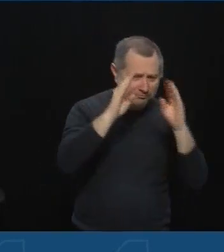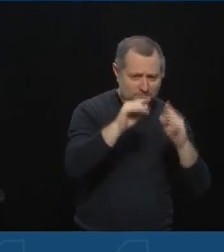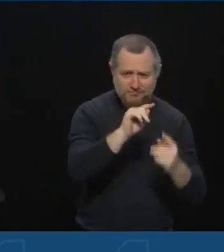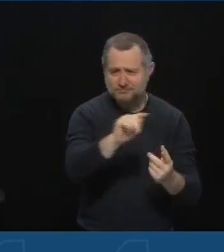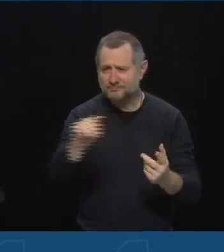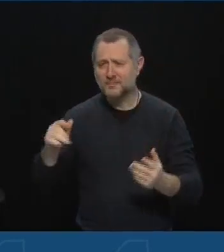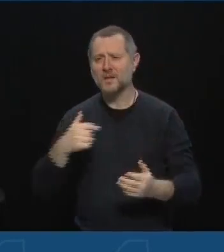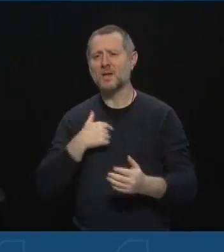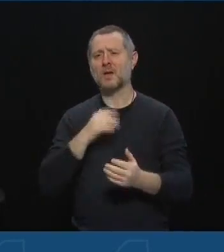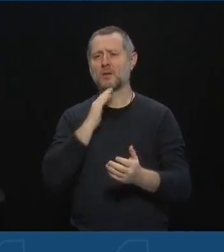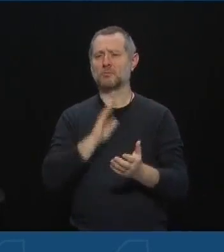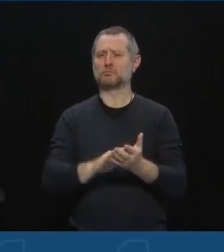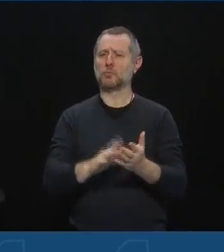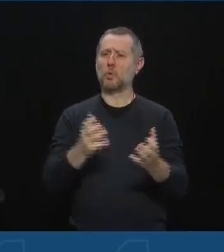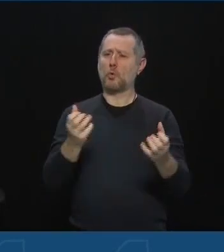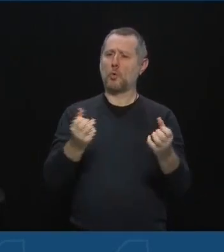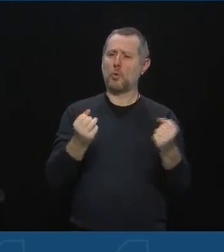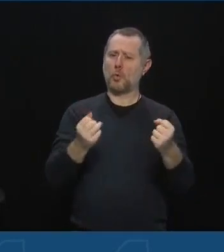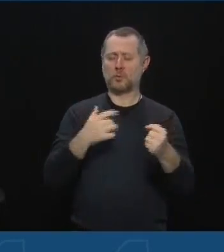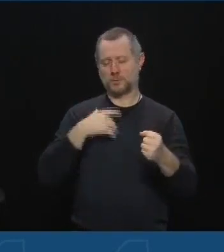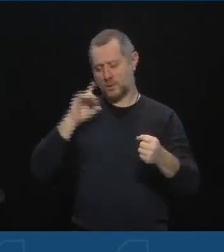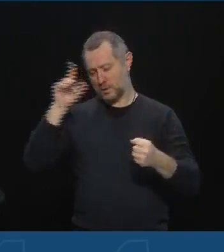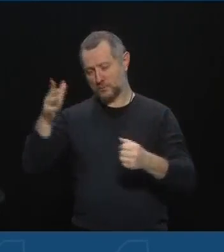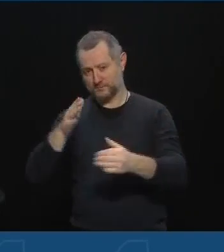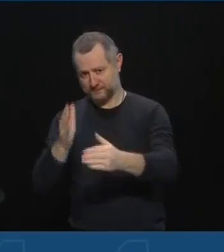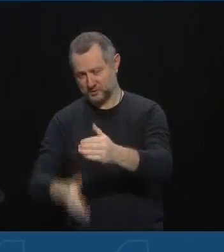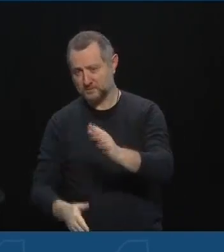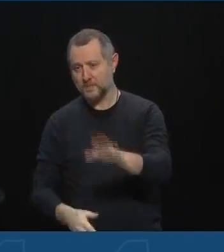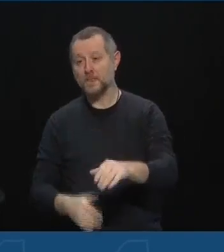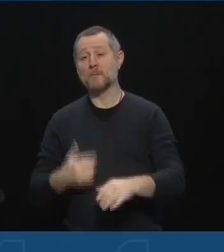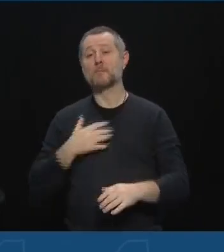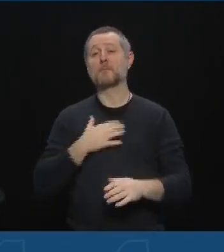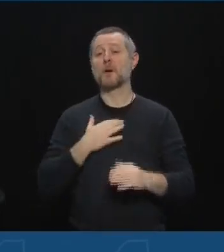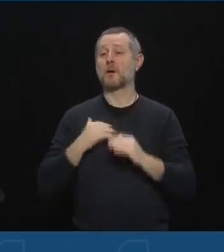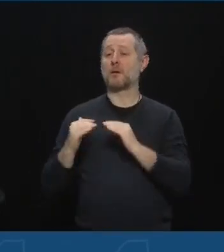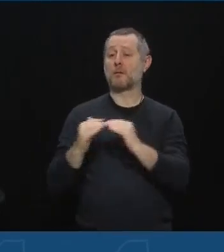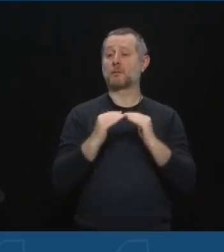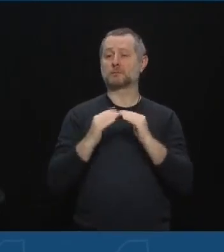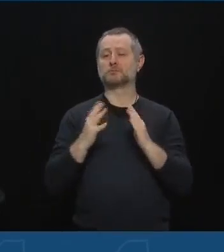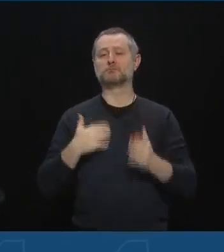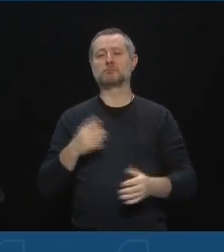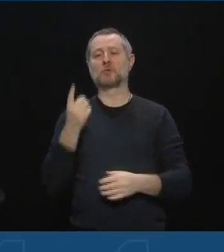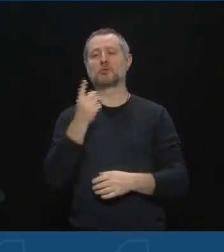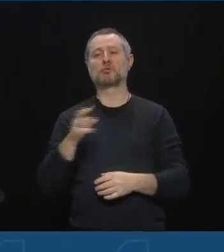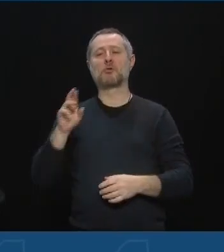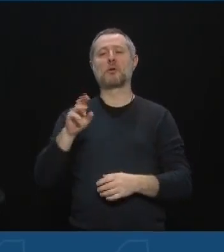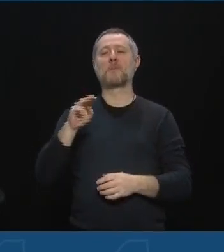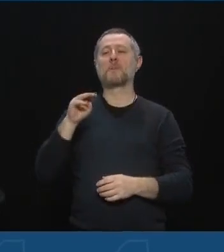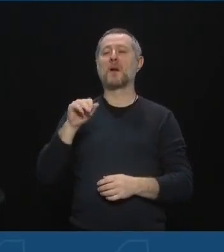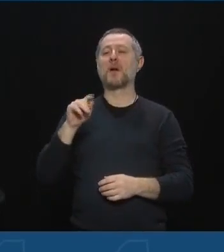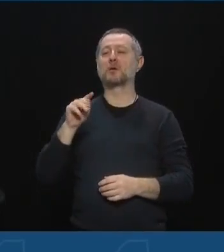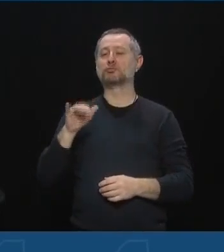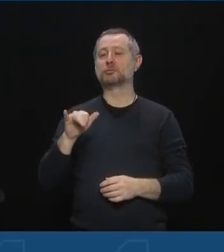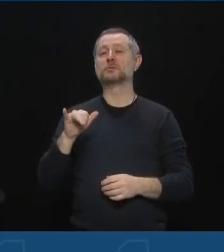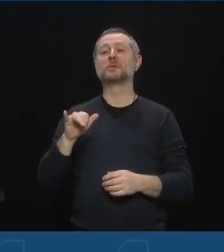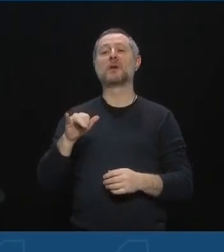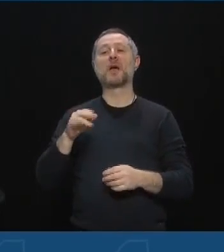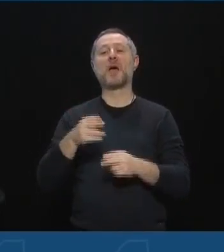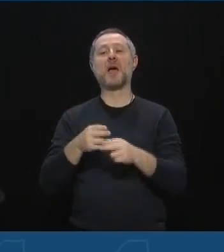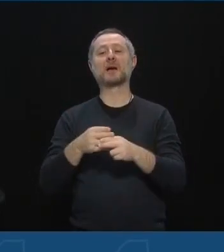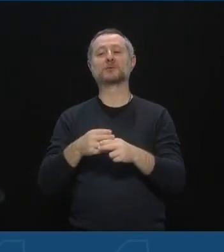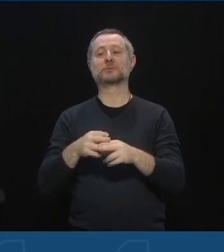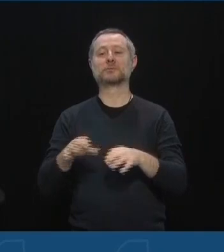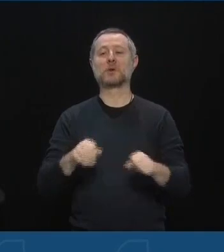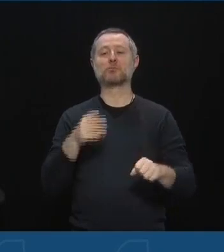welcome them all. They include my colleagues, Dr. Kim McKinsey-Mabry, acting Provost and